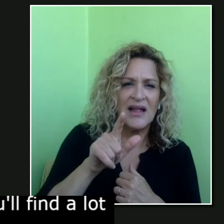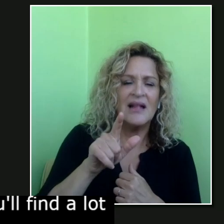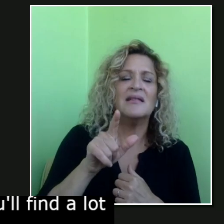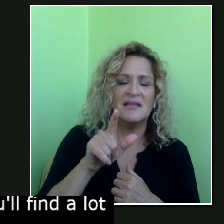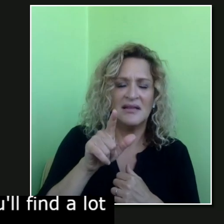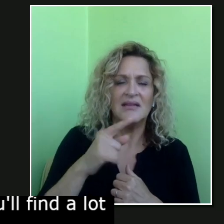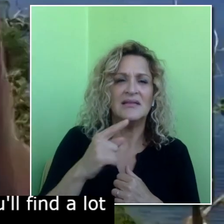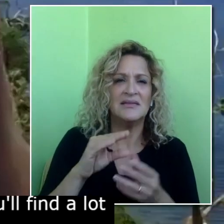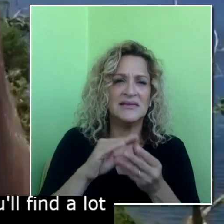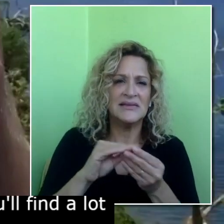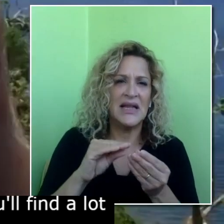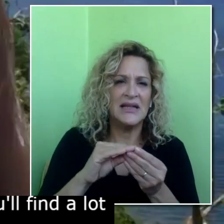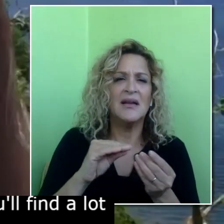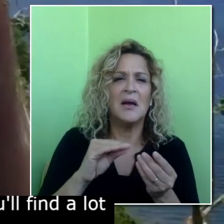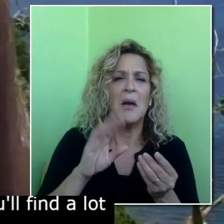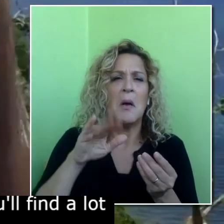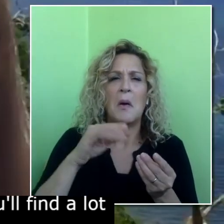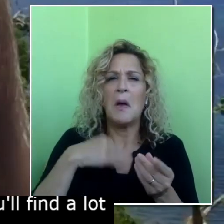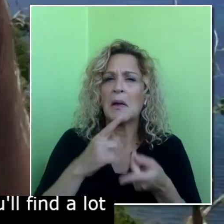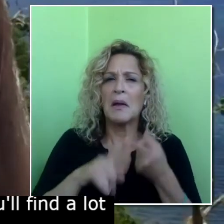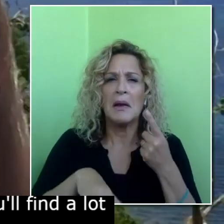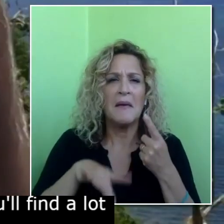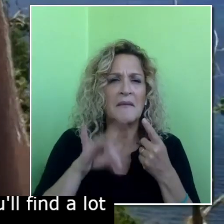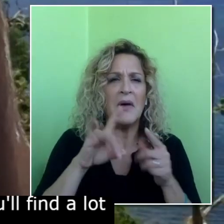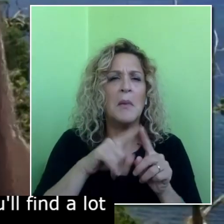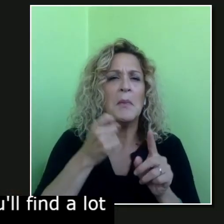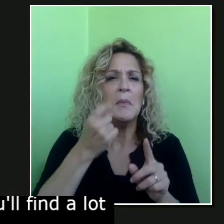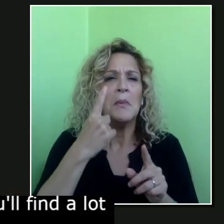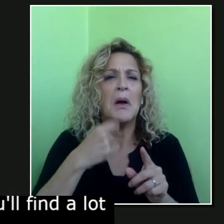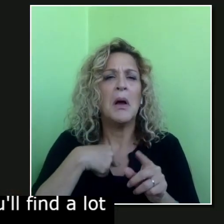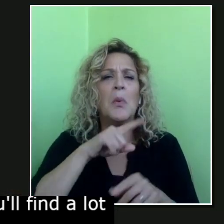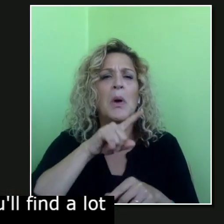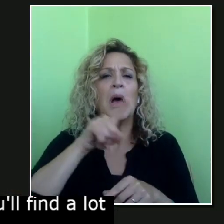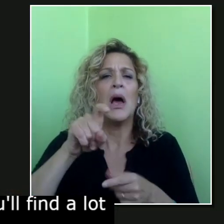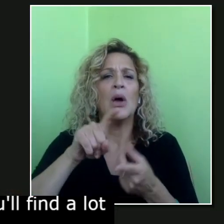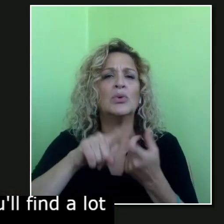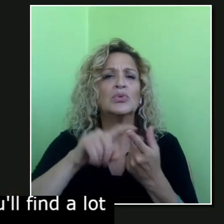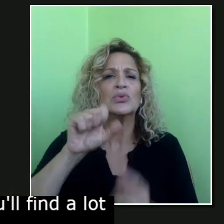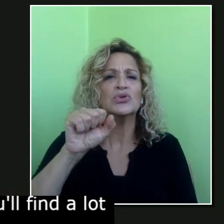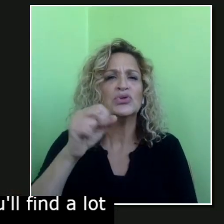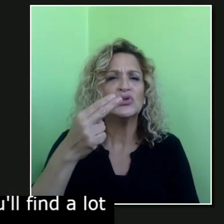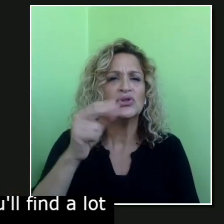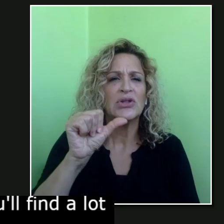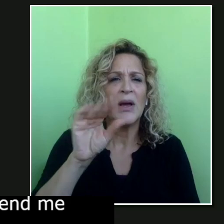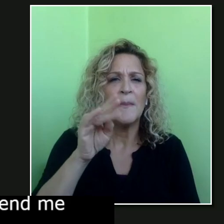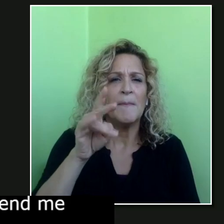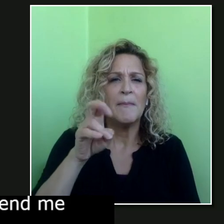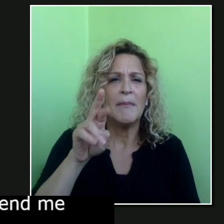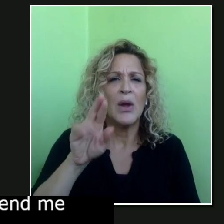me afterward privately. Okay, yeah, Shabir will do that. Shabir sir, could you please send it to me?